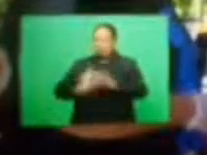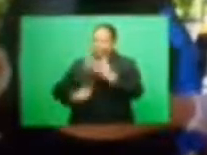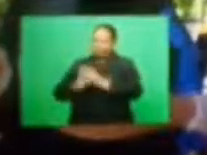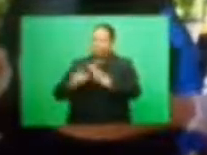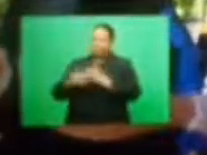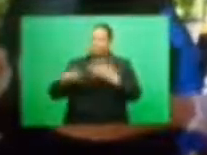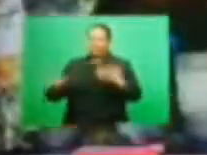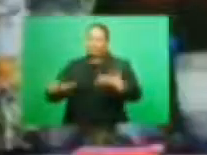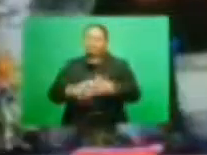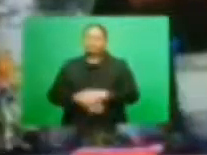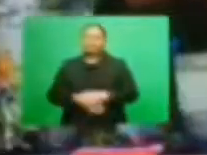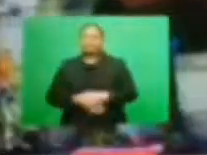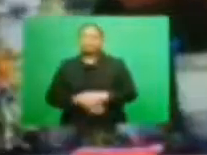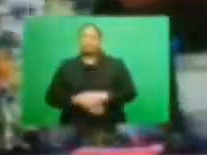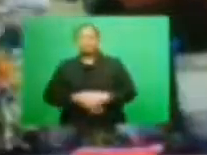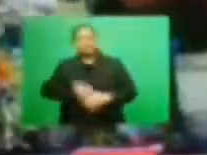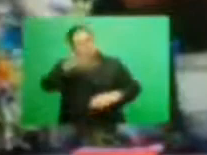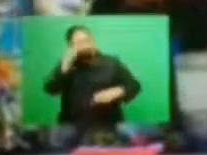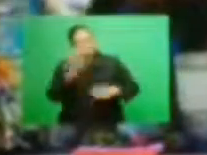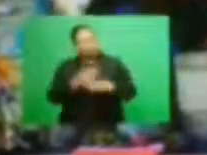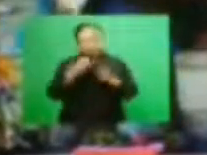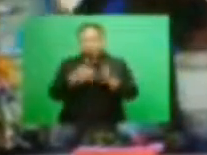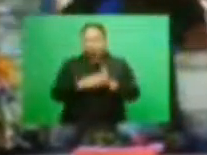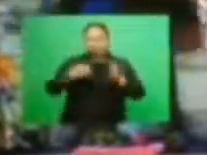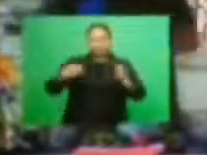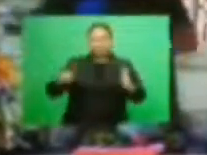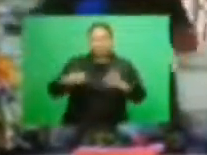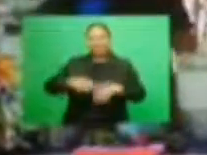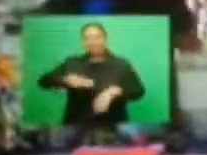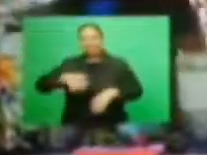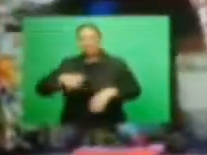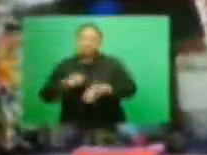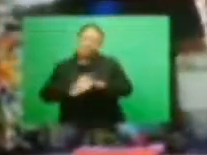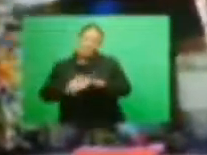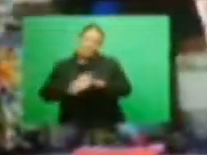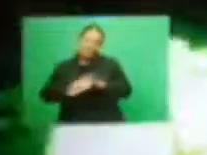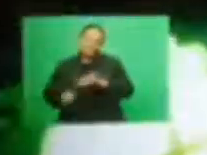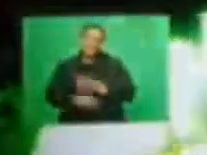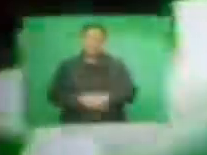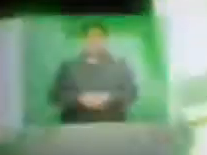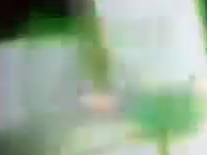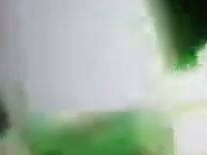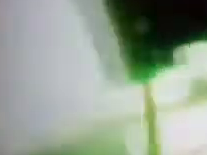platform, but we're hoping to expand maybe in time to come.